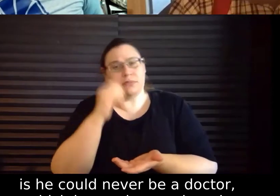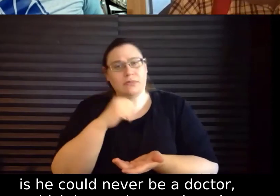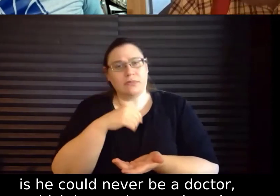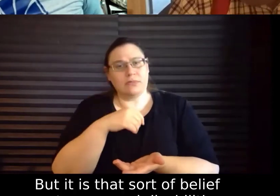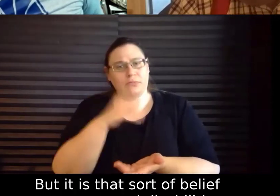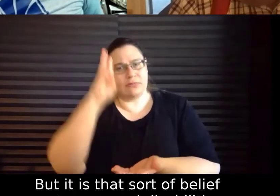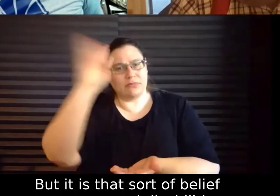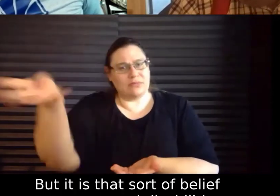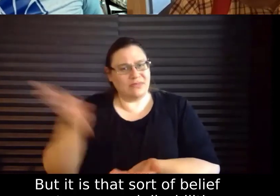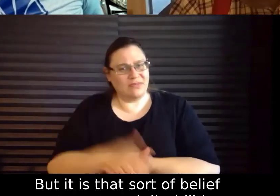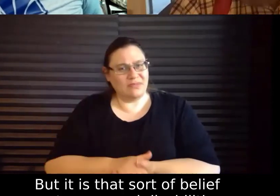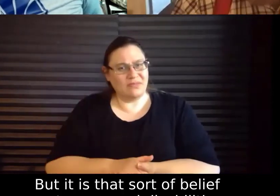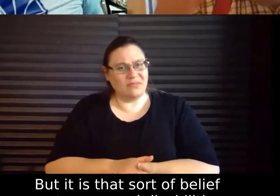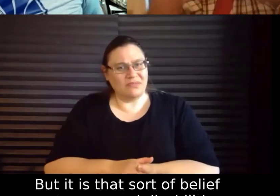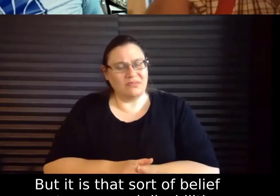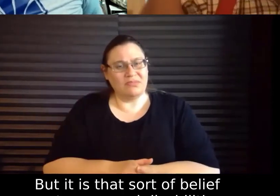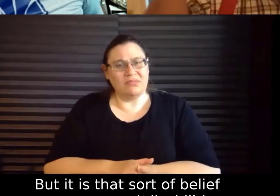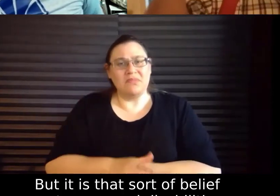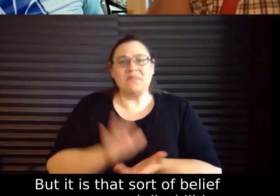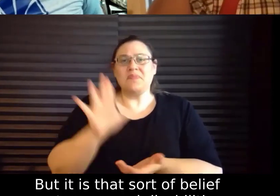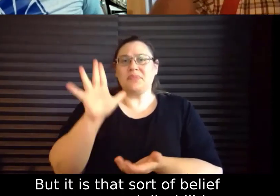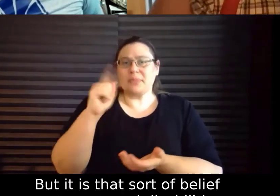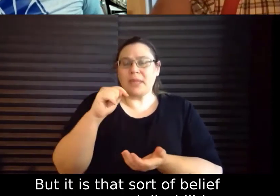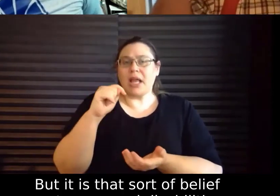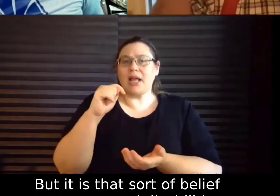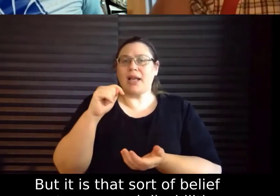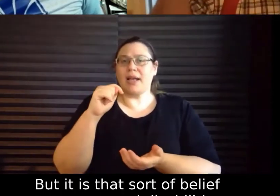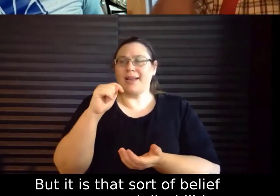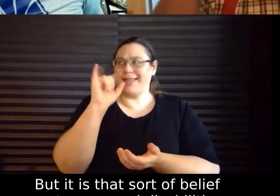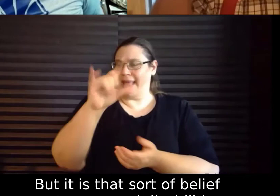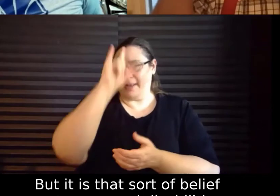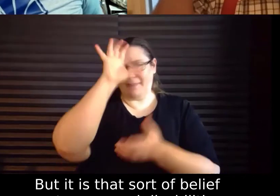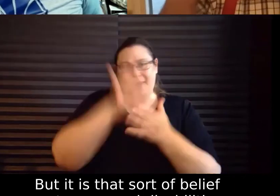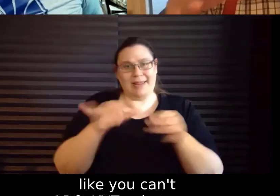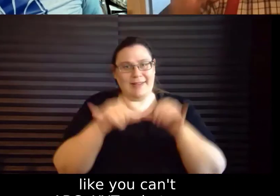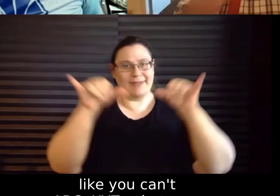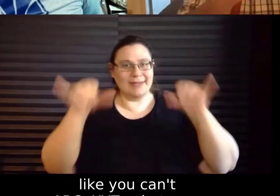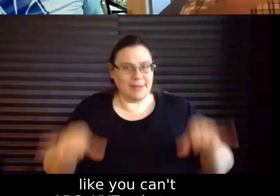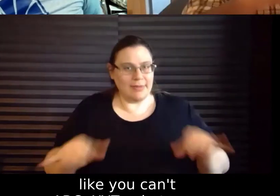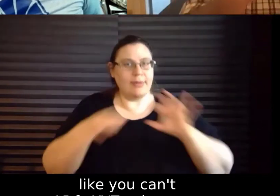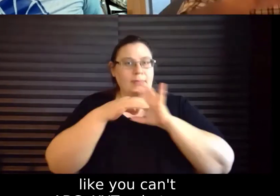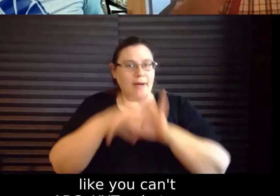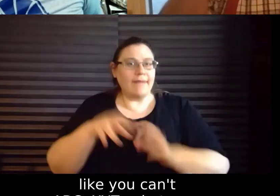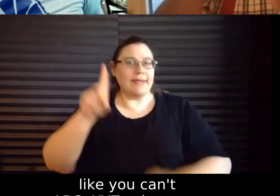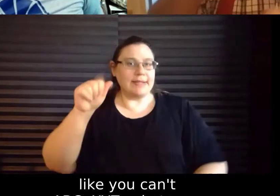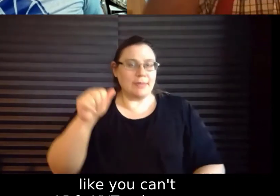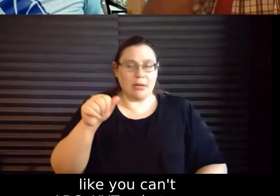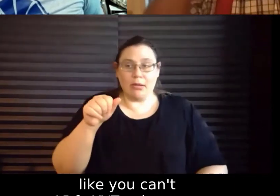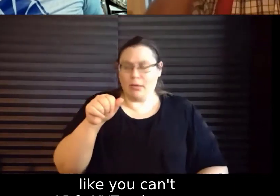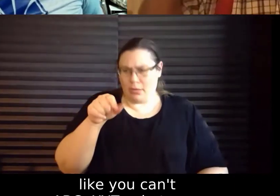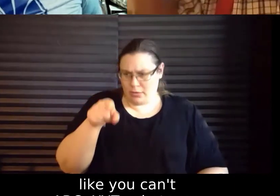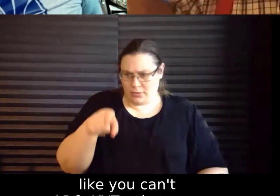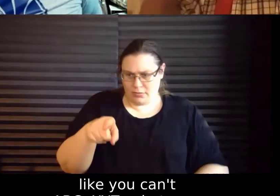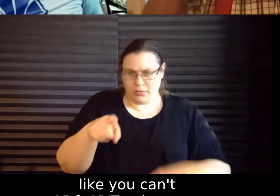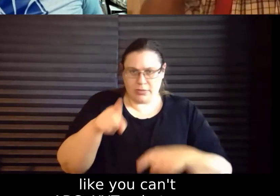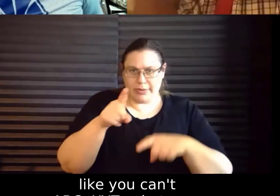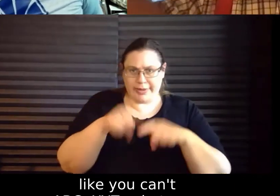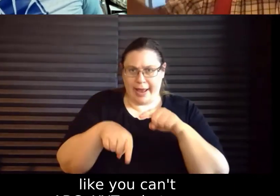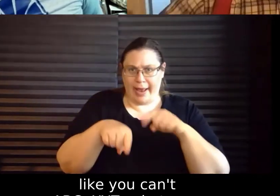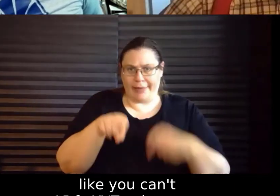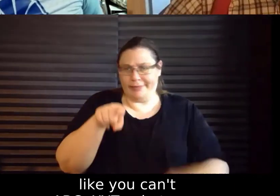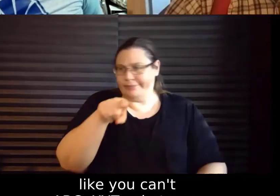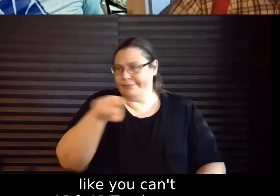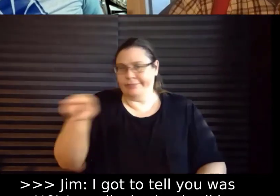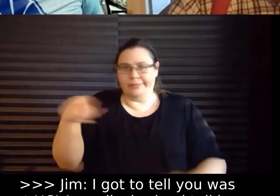absurd. But it's that sort of belief system around disability. It's like, you can't A, B, C, X, Y,